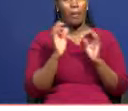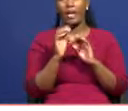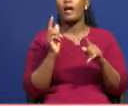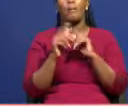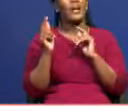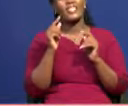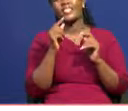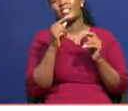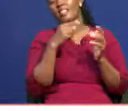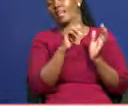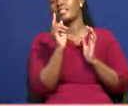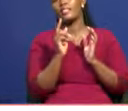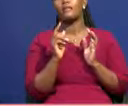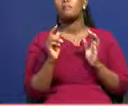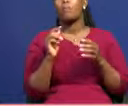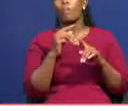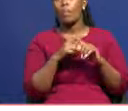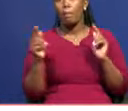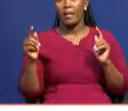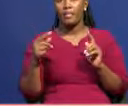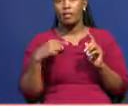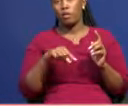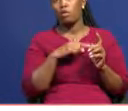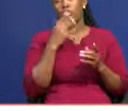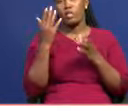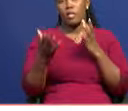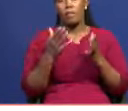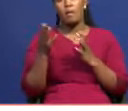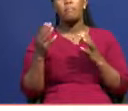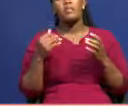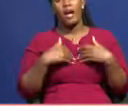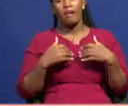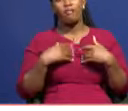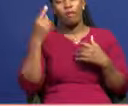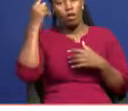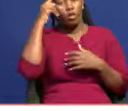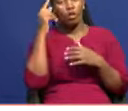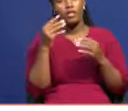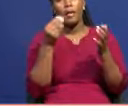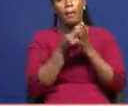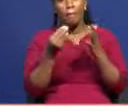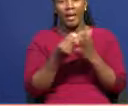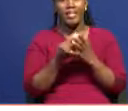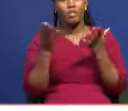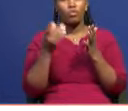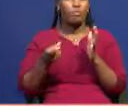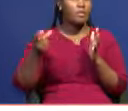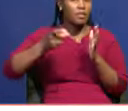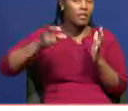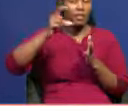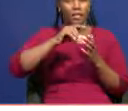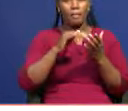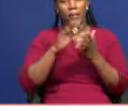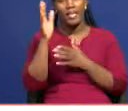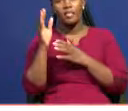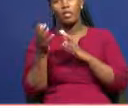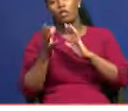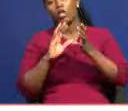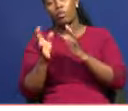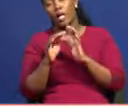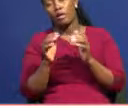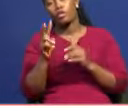move, but we actually would have even hoped that the amount can go up a little higher to about 15 or even